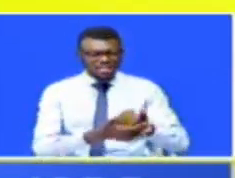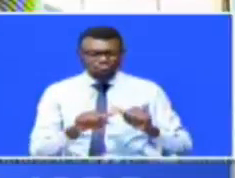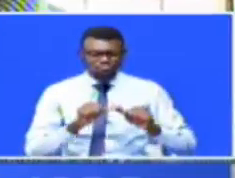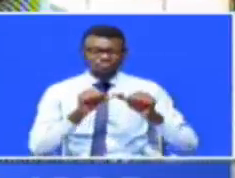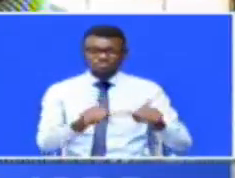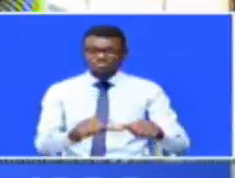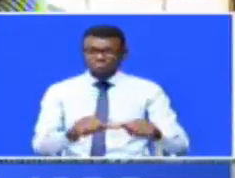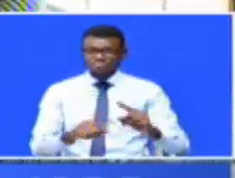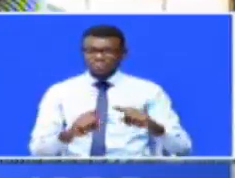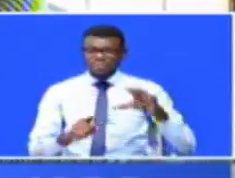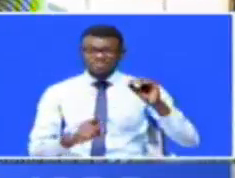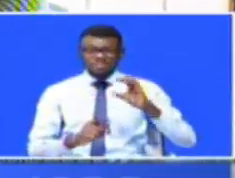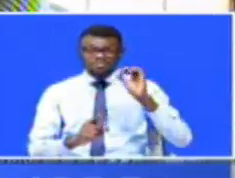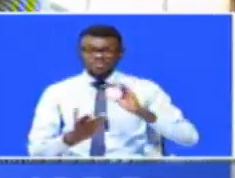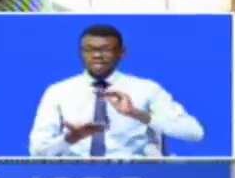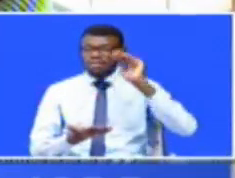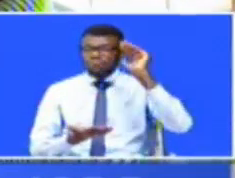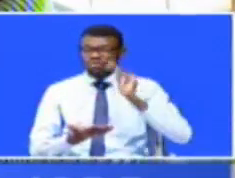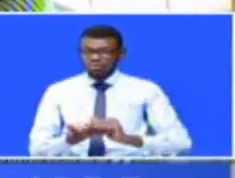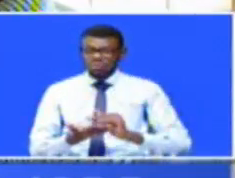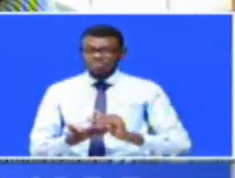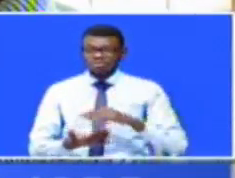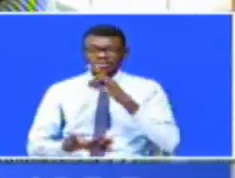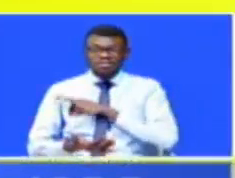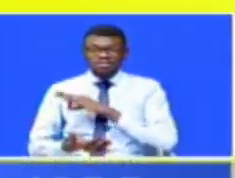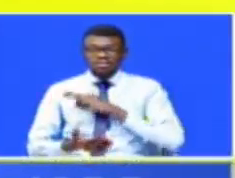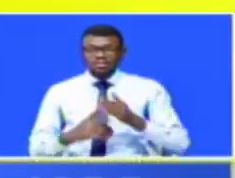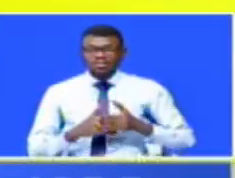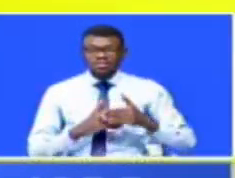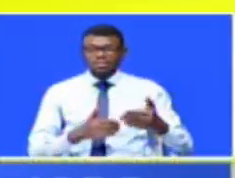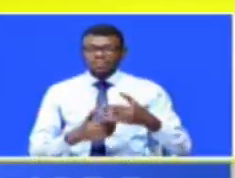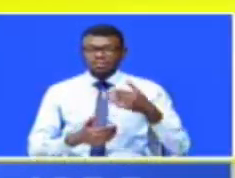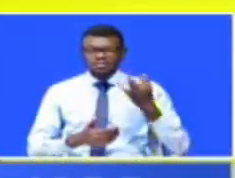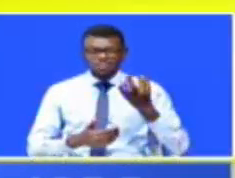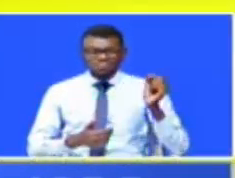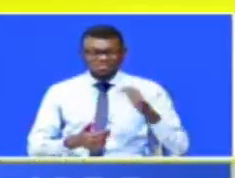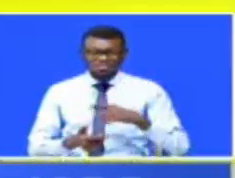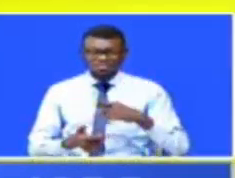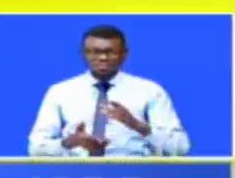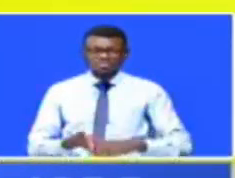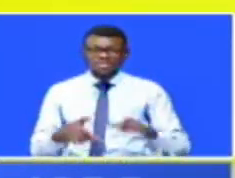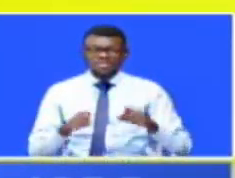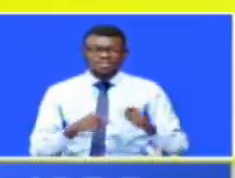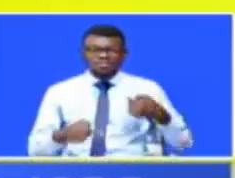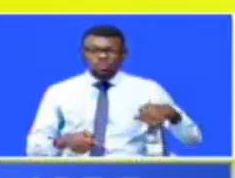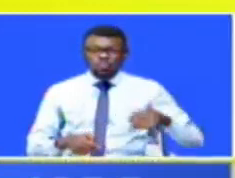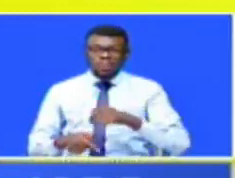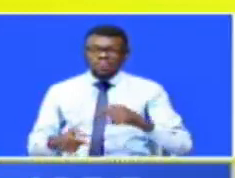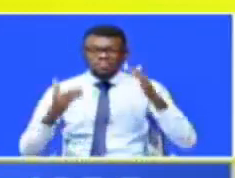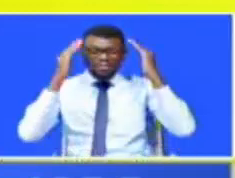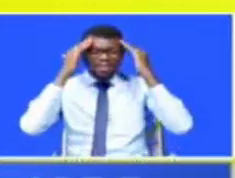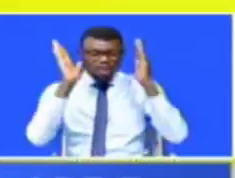So we are reducing the 50% into an allowance for the next 2 or 3 months, and we know that if